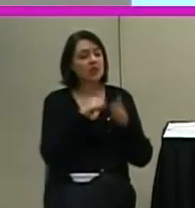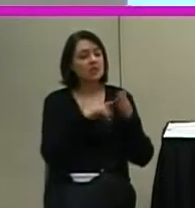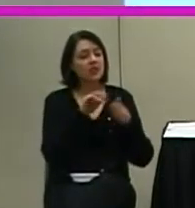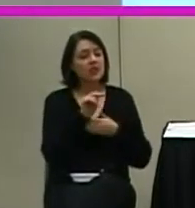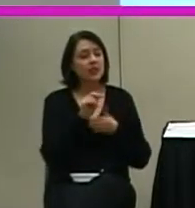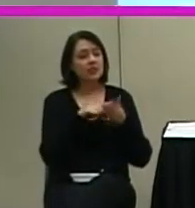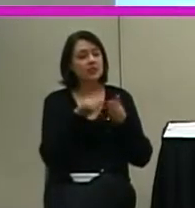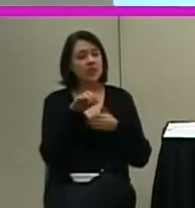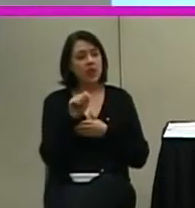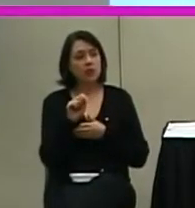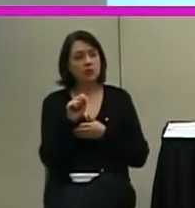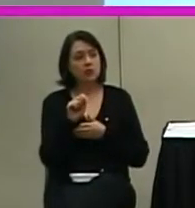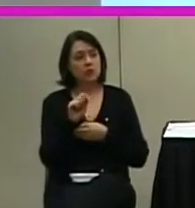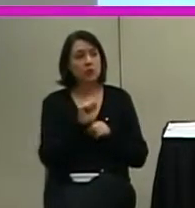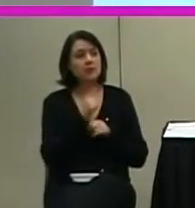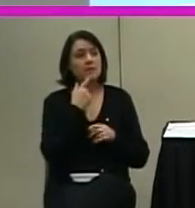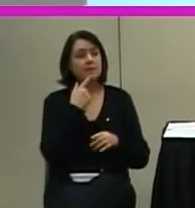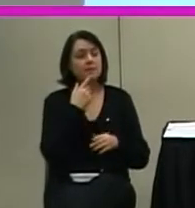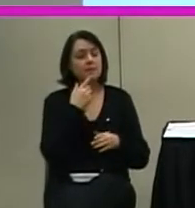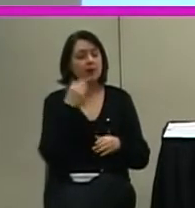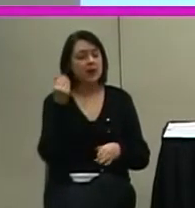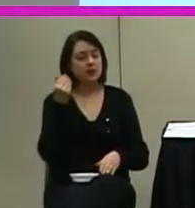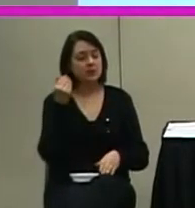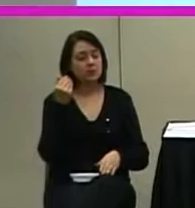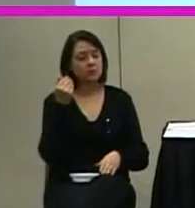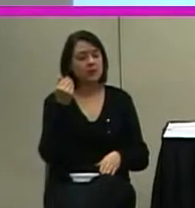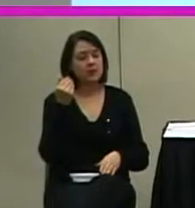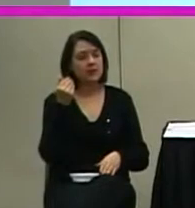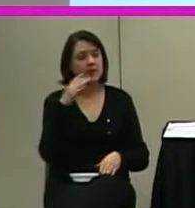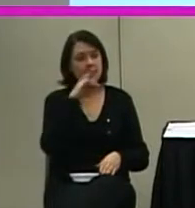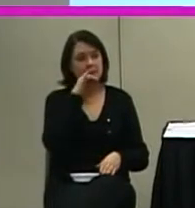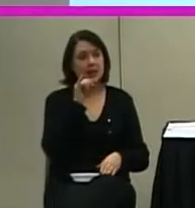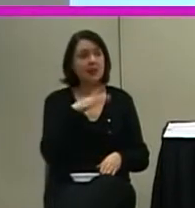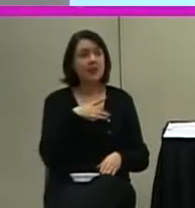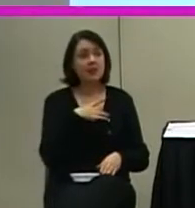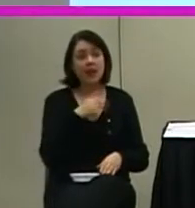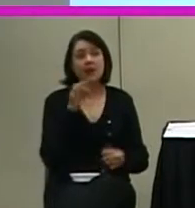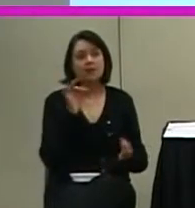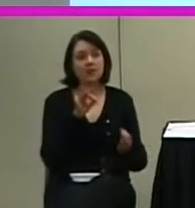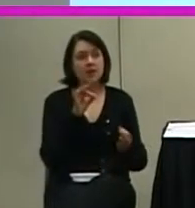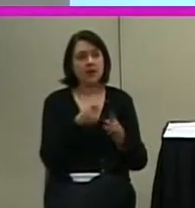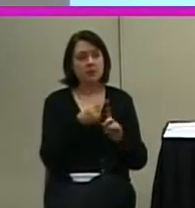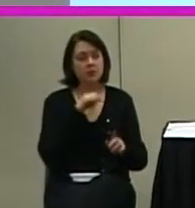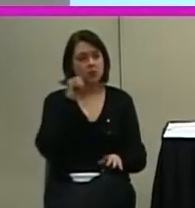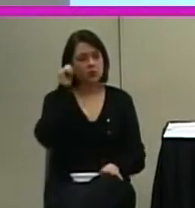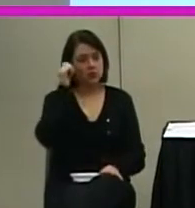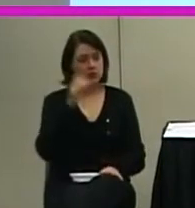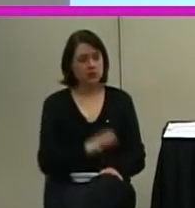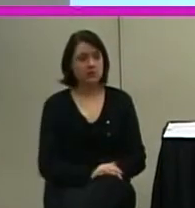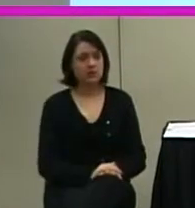check-out works best with kids that like feedback from adults.